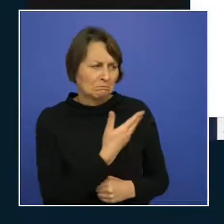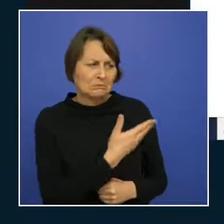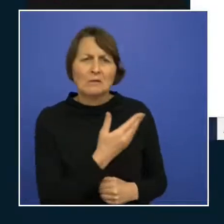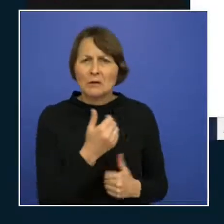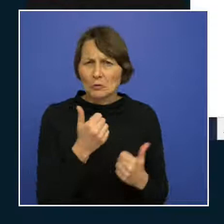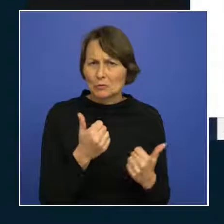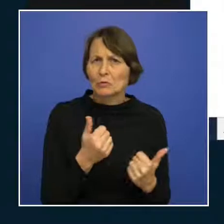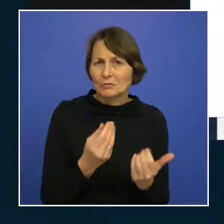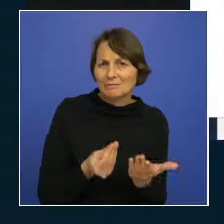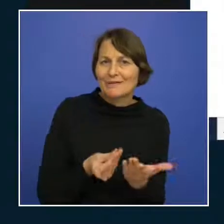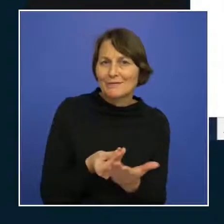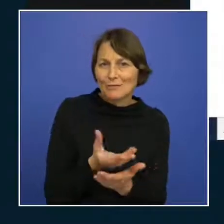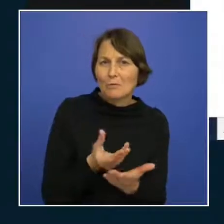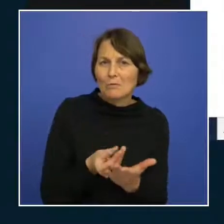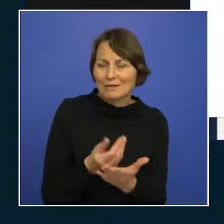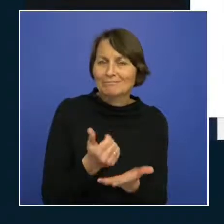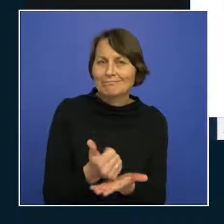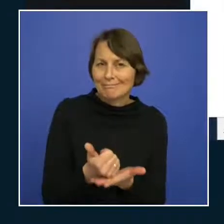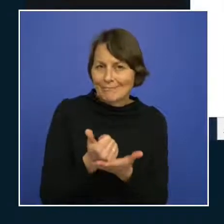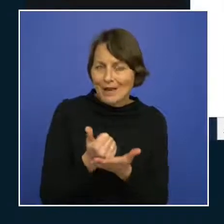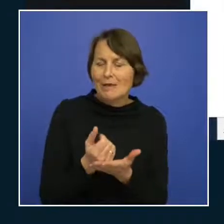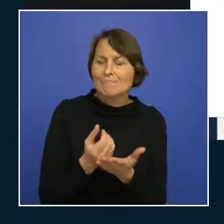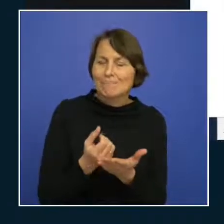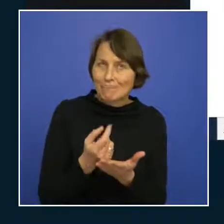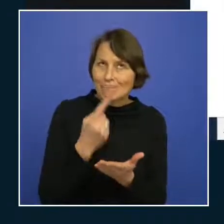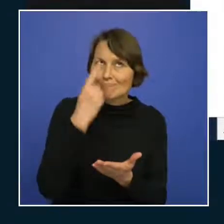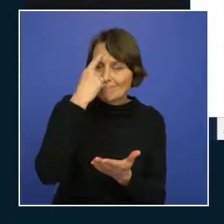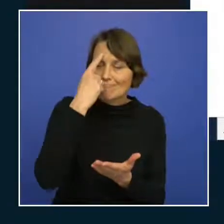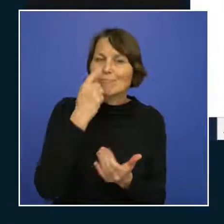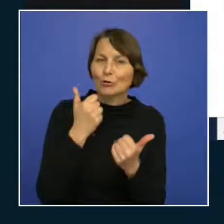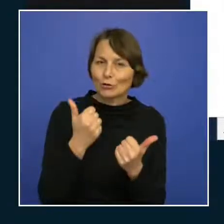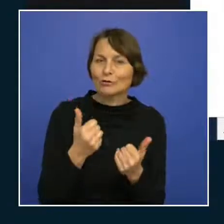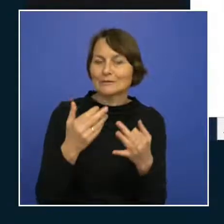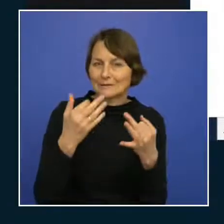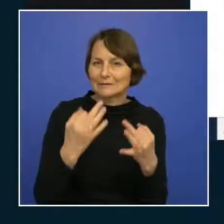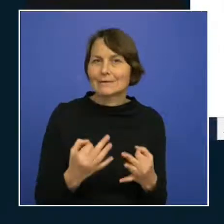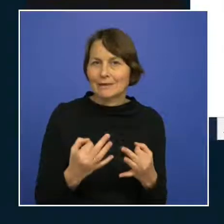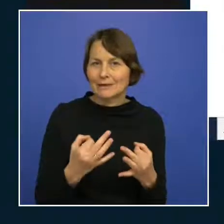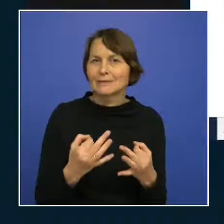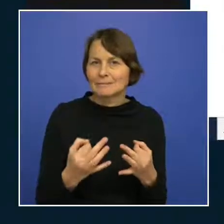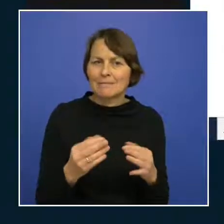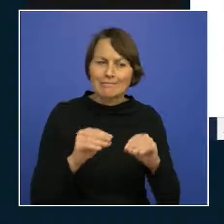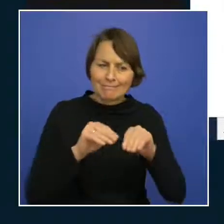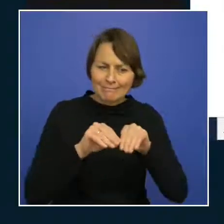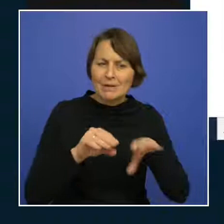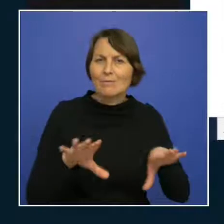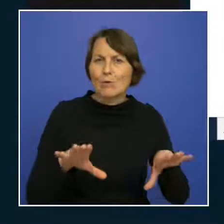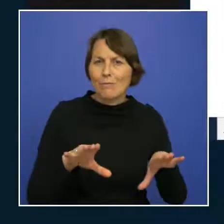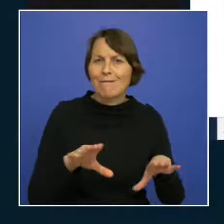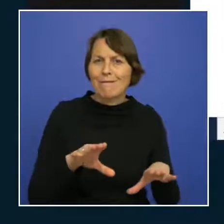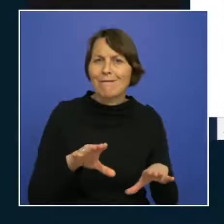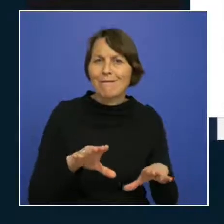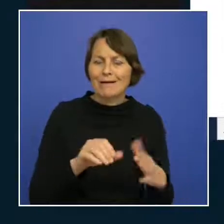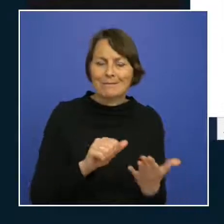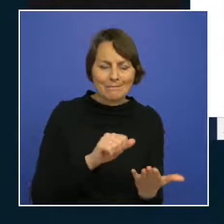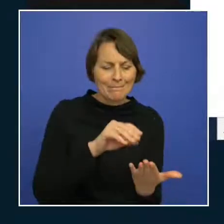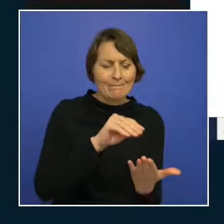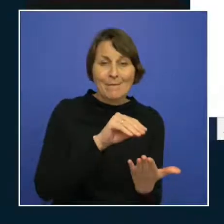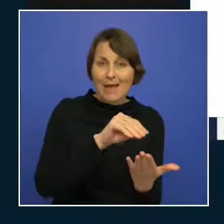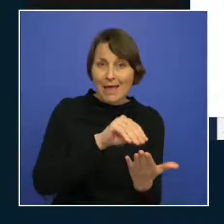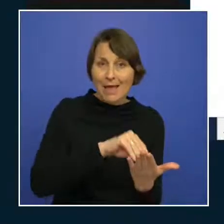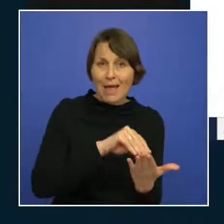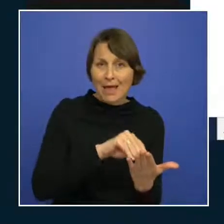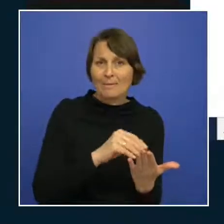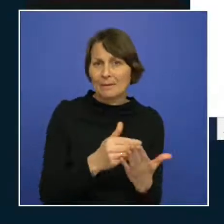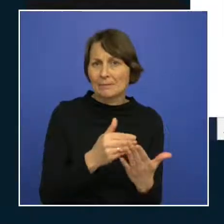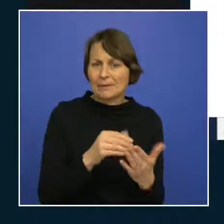that helped us to make informed decisions when it came to deploying the app that we were building behind the scene. It's